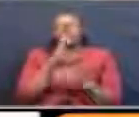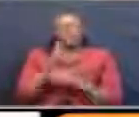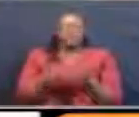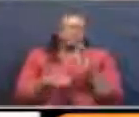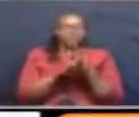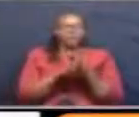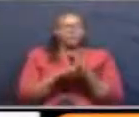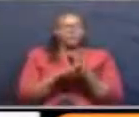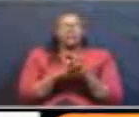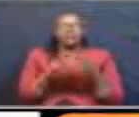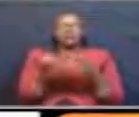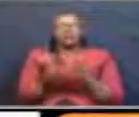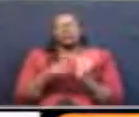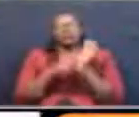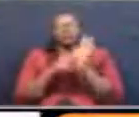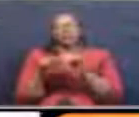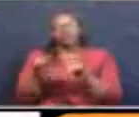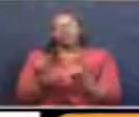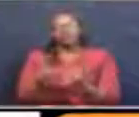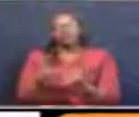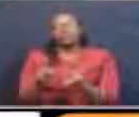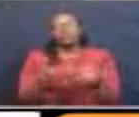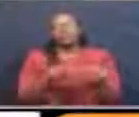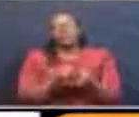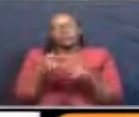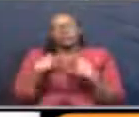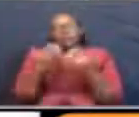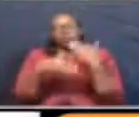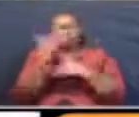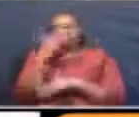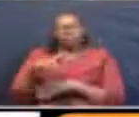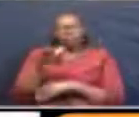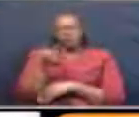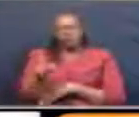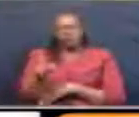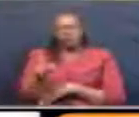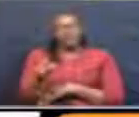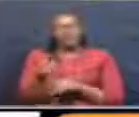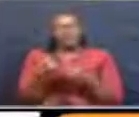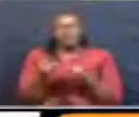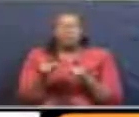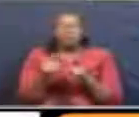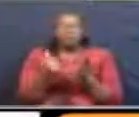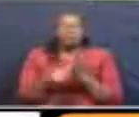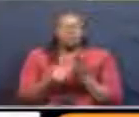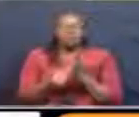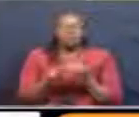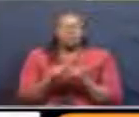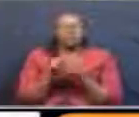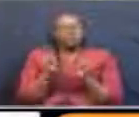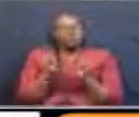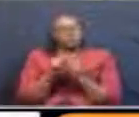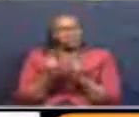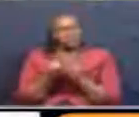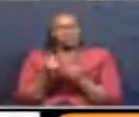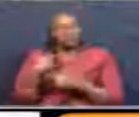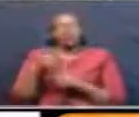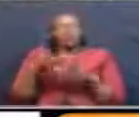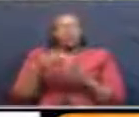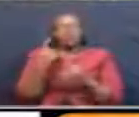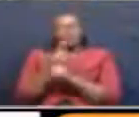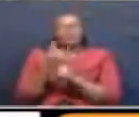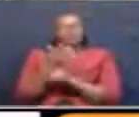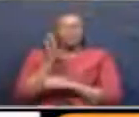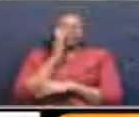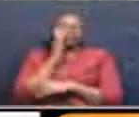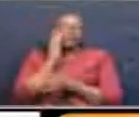to be evicted in the way that they are presenting themselves? There are also professionals in this area, unfortunately and painfully. We are all born